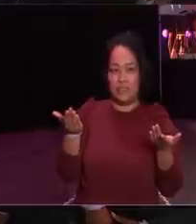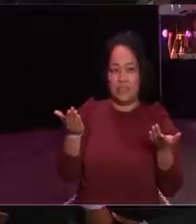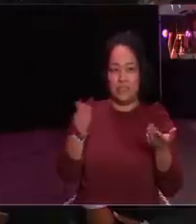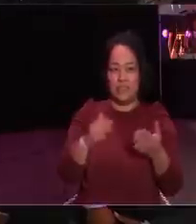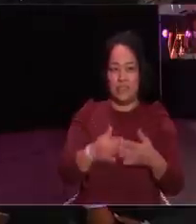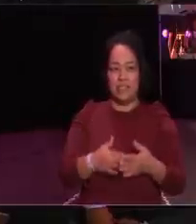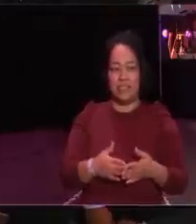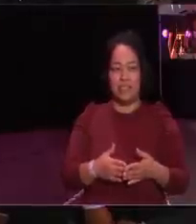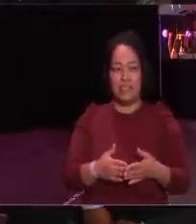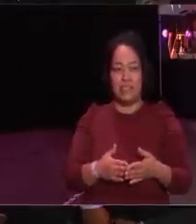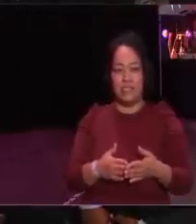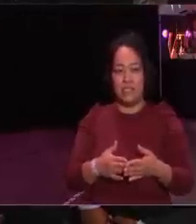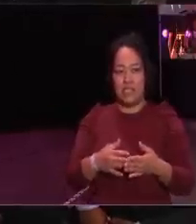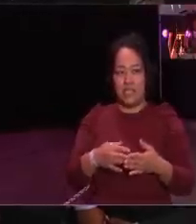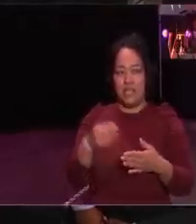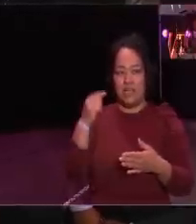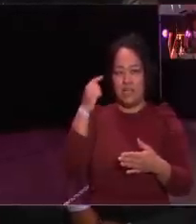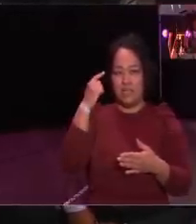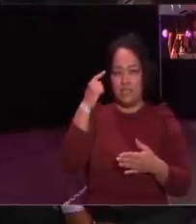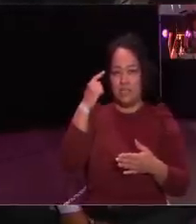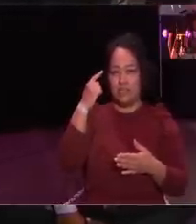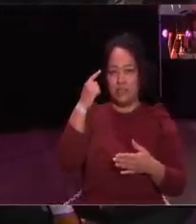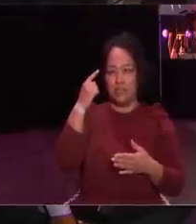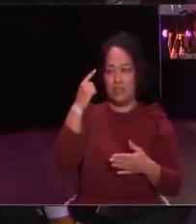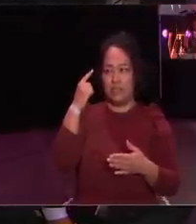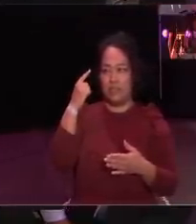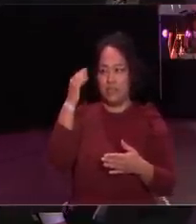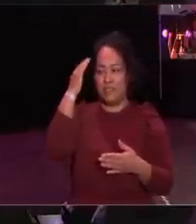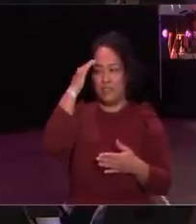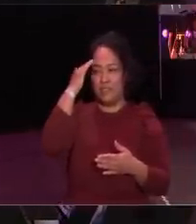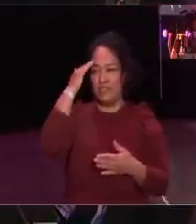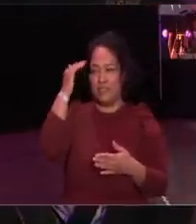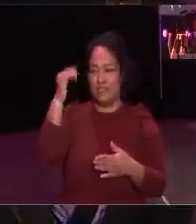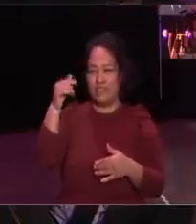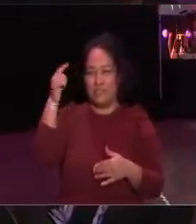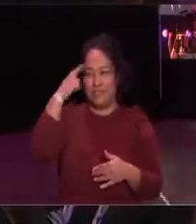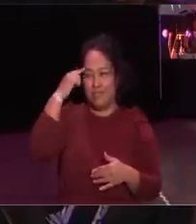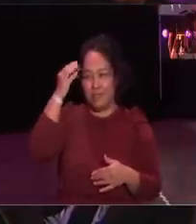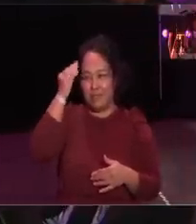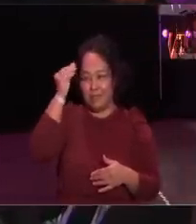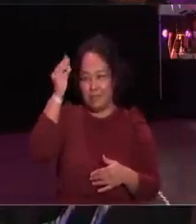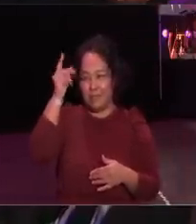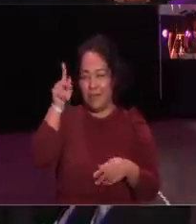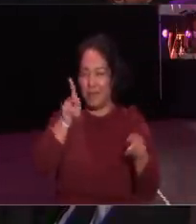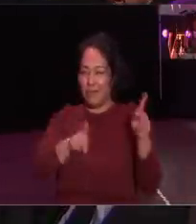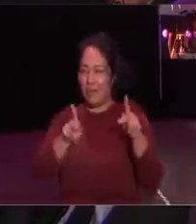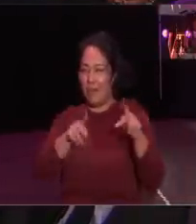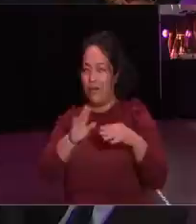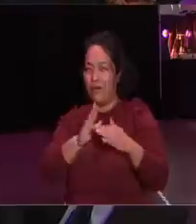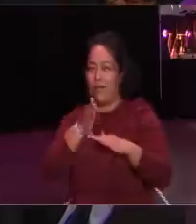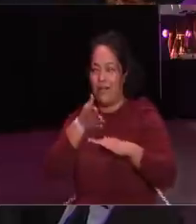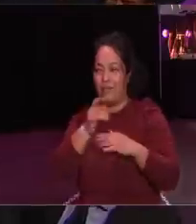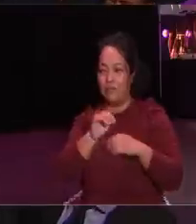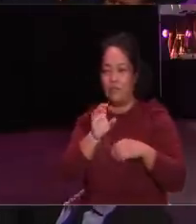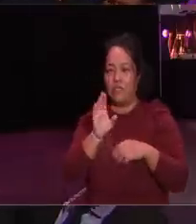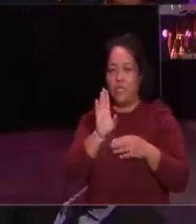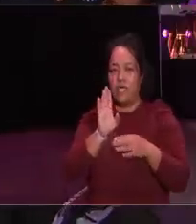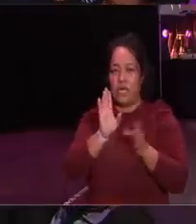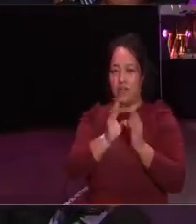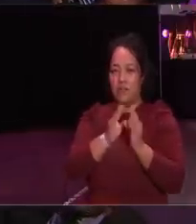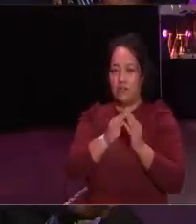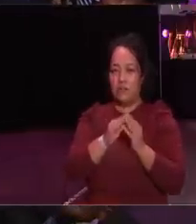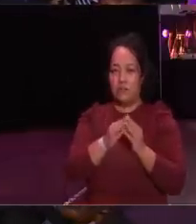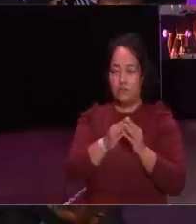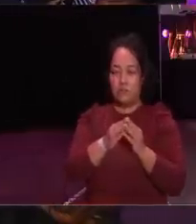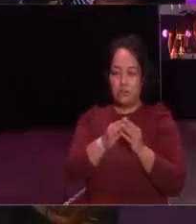party after convention. Yo sé que están pensando de la fiesta después. Te puedes olvidar del party after the convention. You can forget about that.